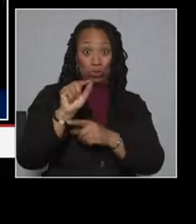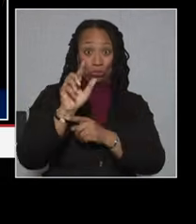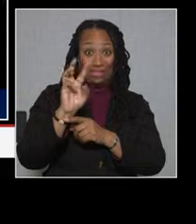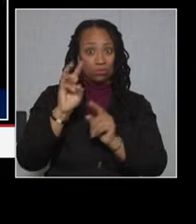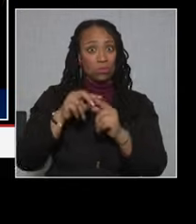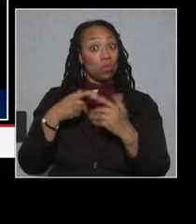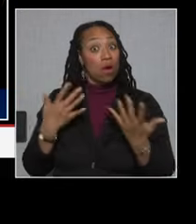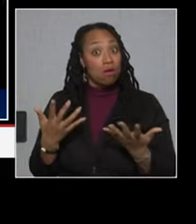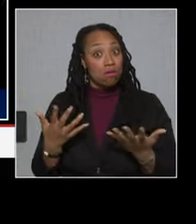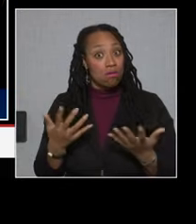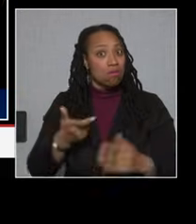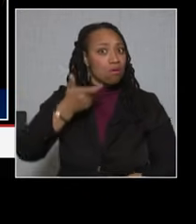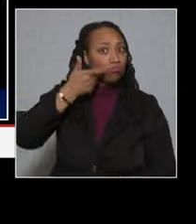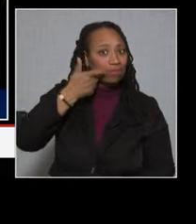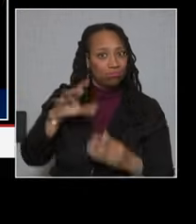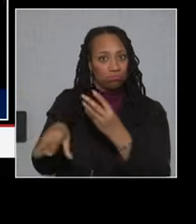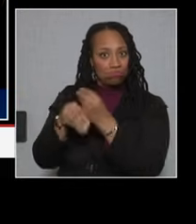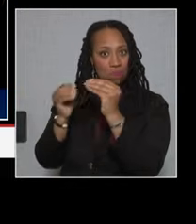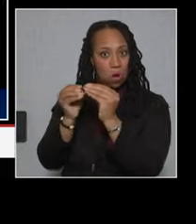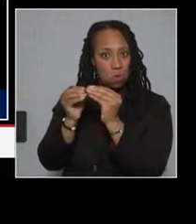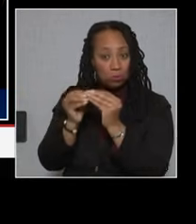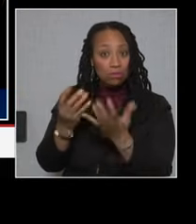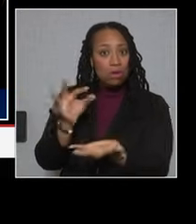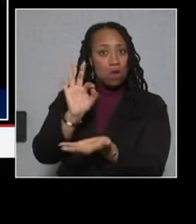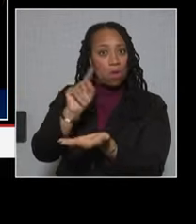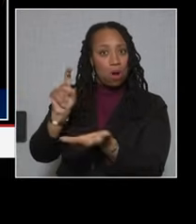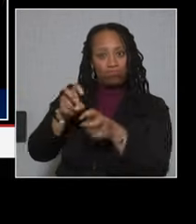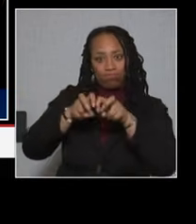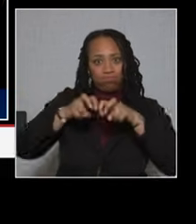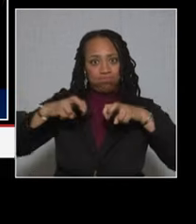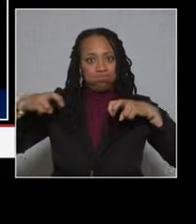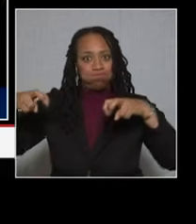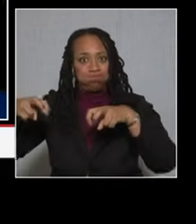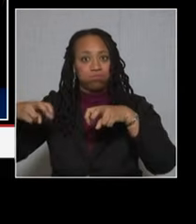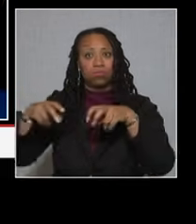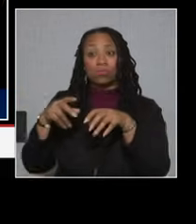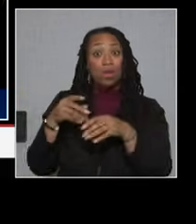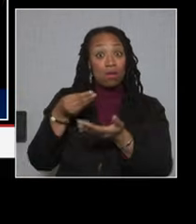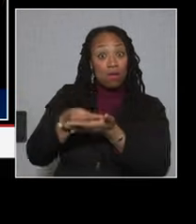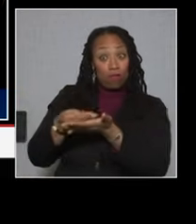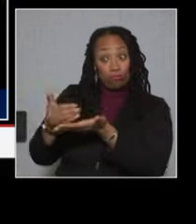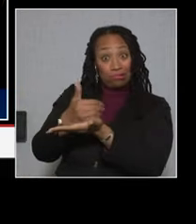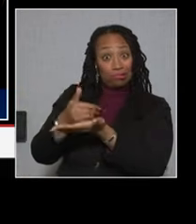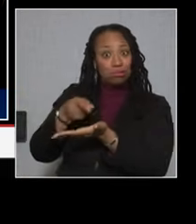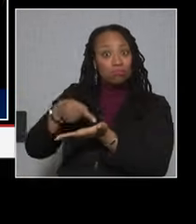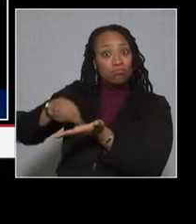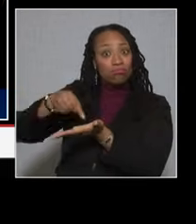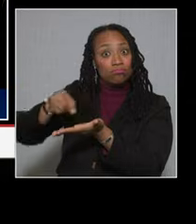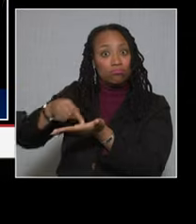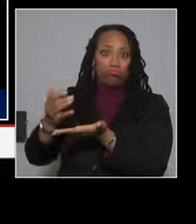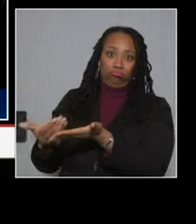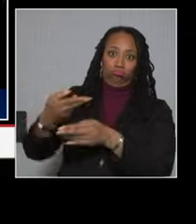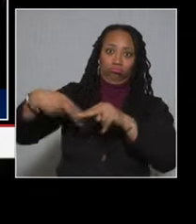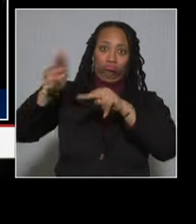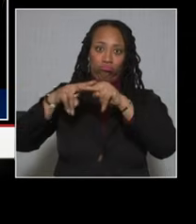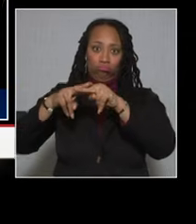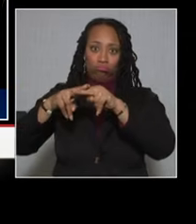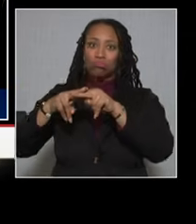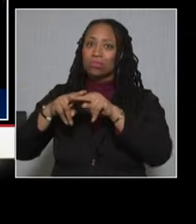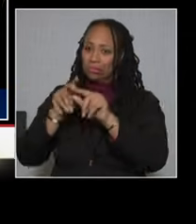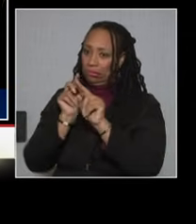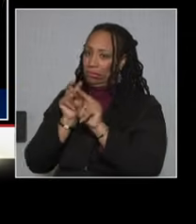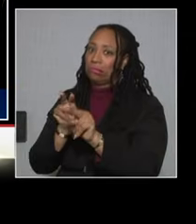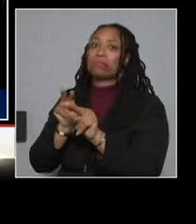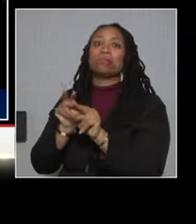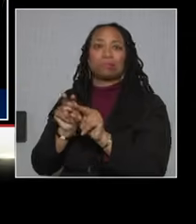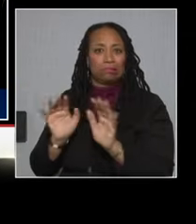and dispatchers at the OUC, putting them right at the top of the nation in salary. And also investing